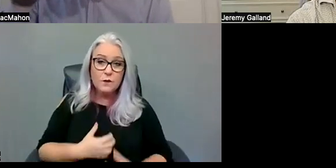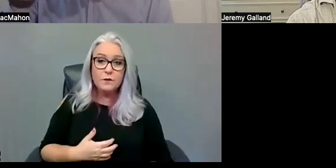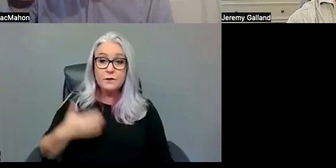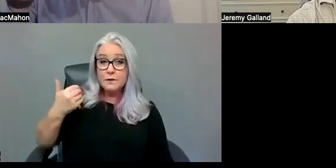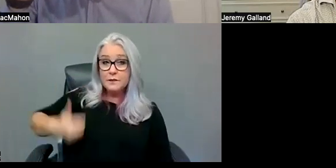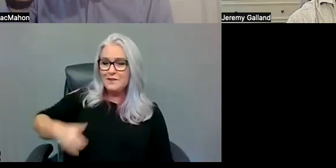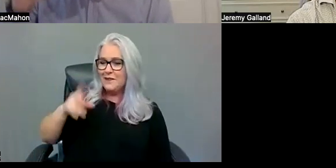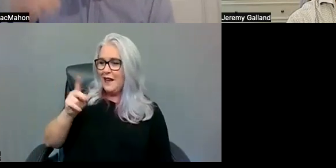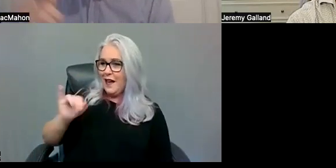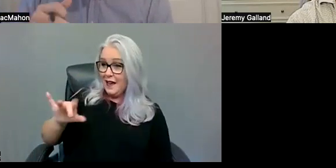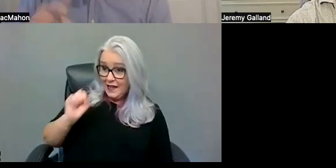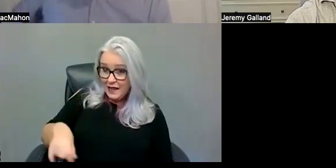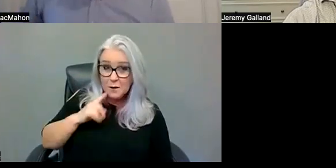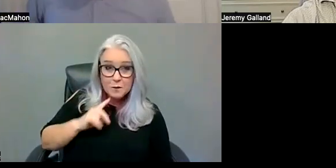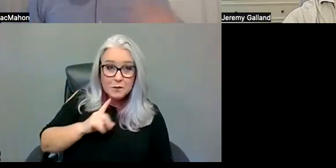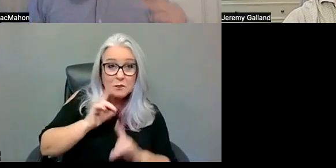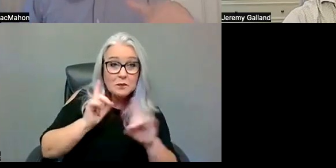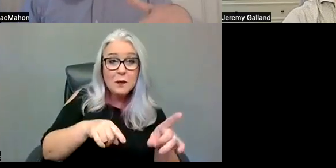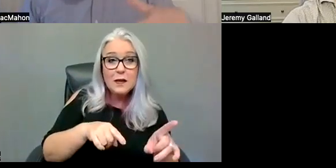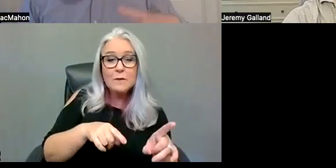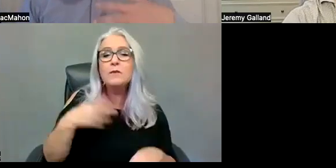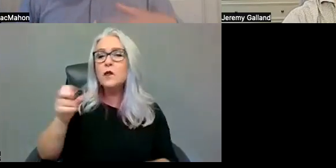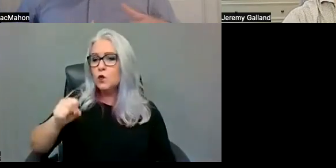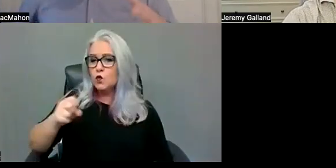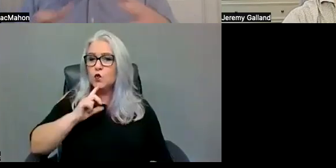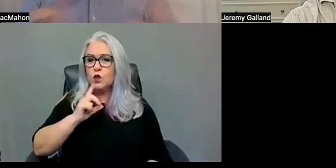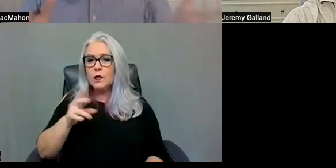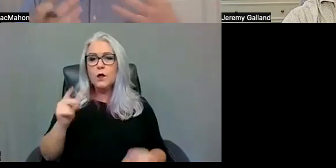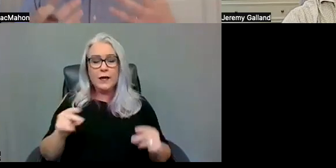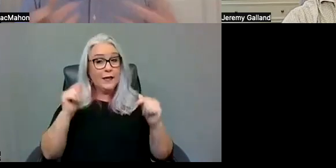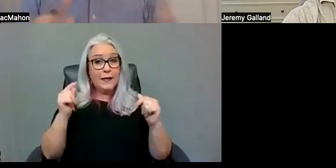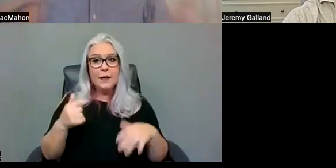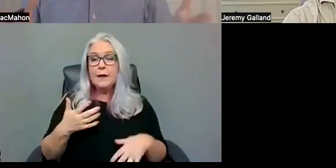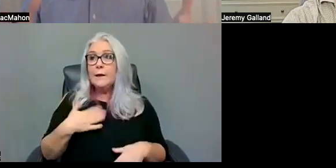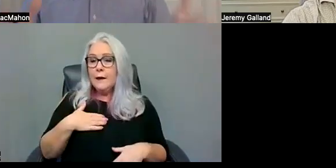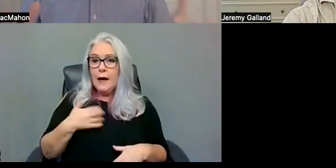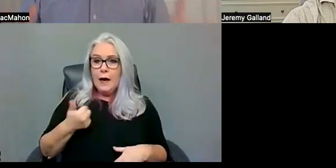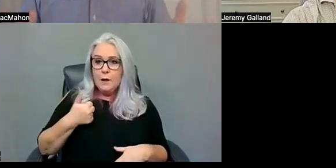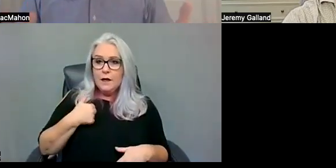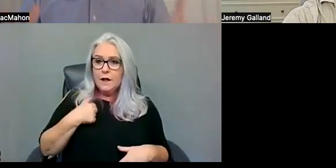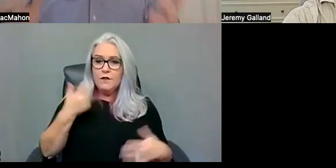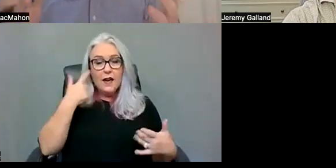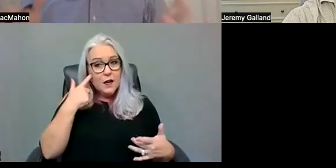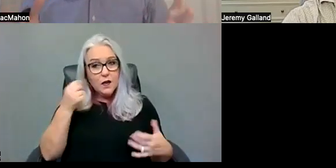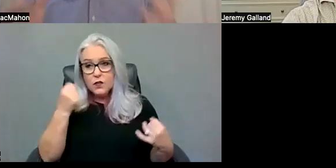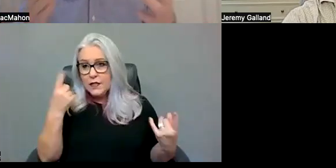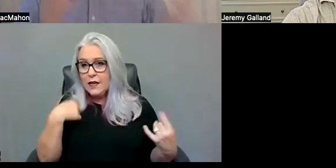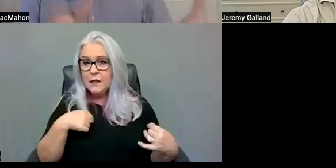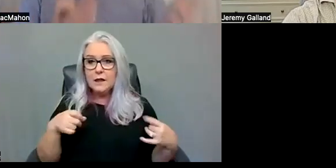rebut quickly? You have your rebuttal, 30 seconds. So just a couple of things quickly. Number one, I don't think this is a complex issue at all.